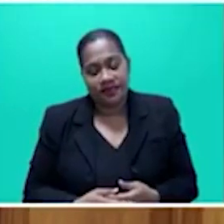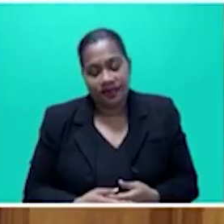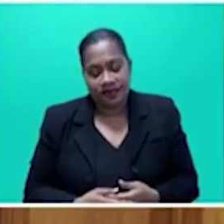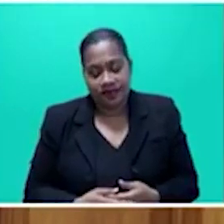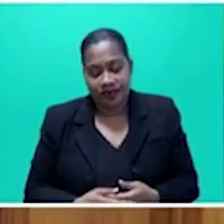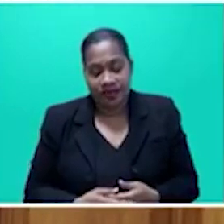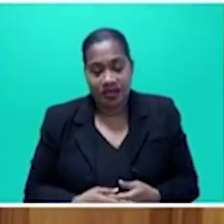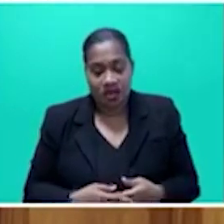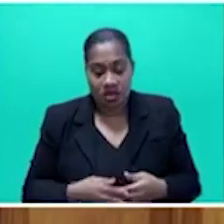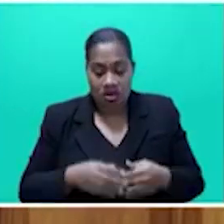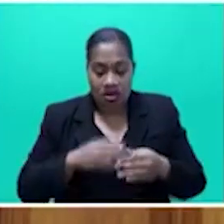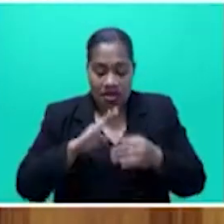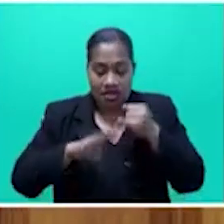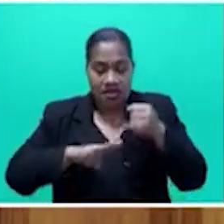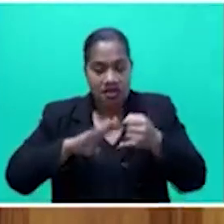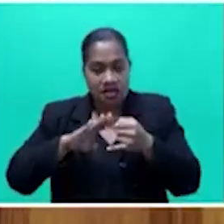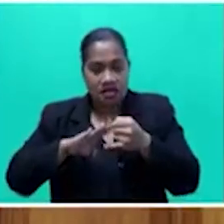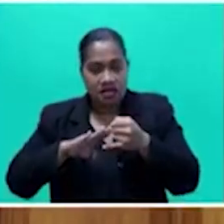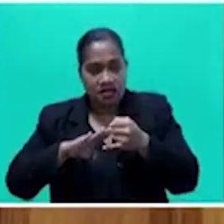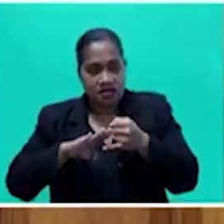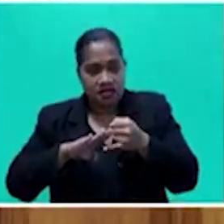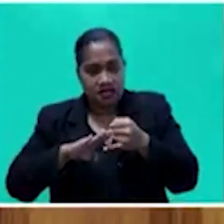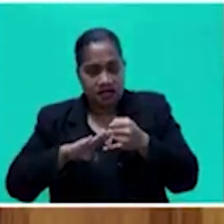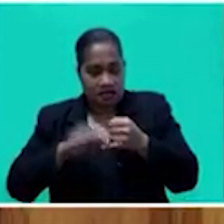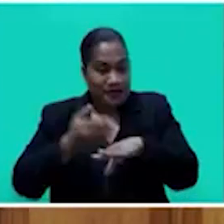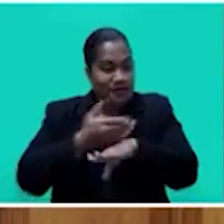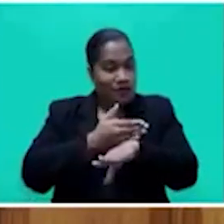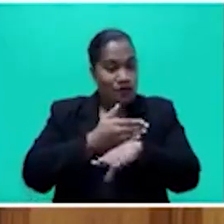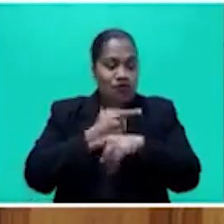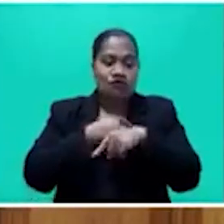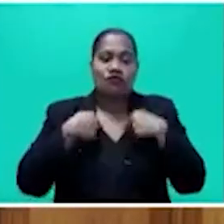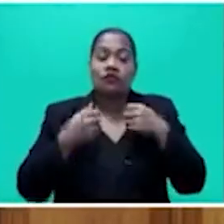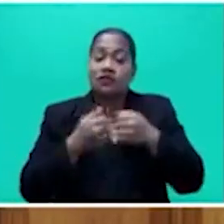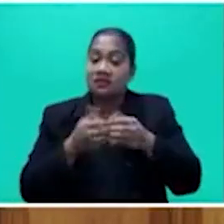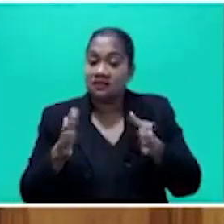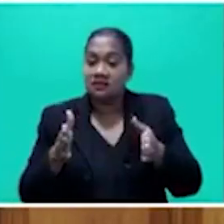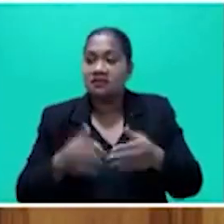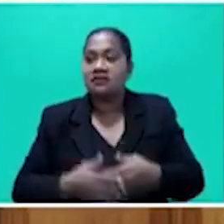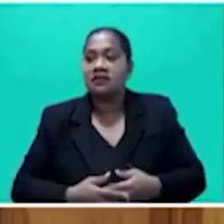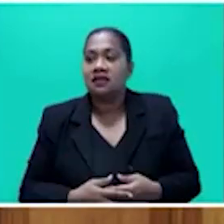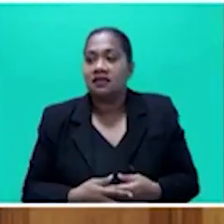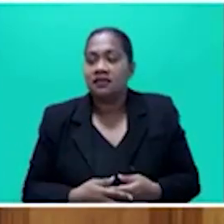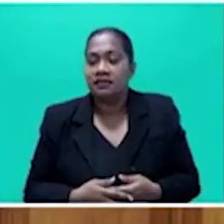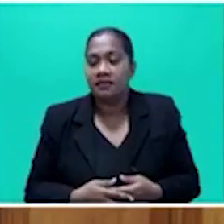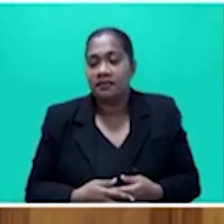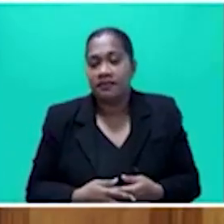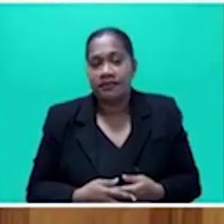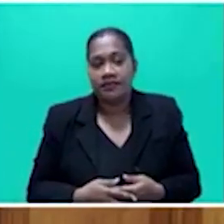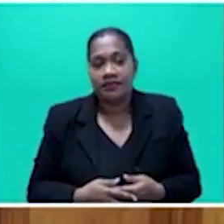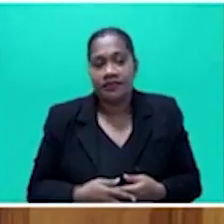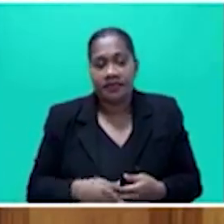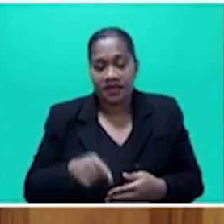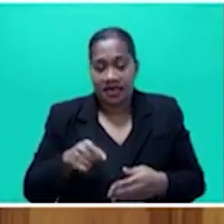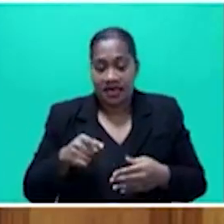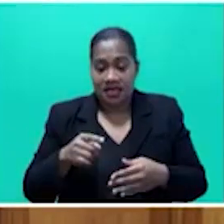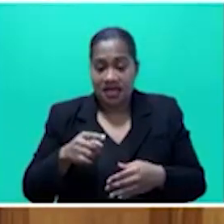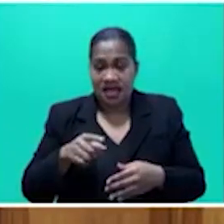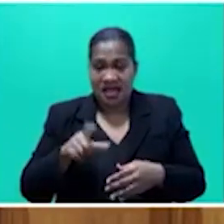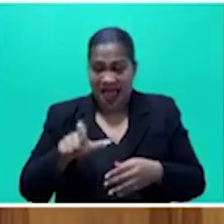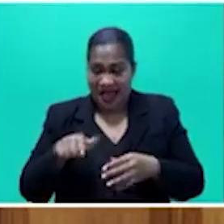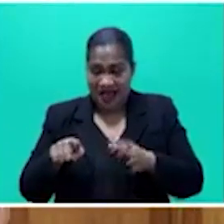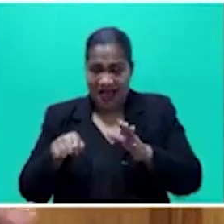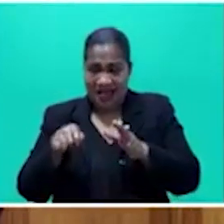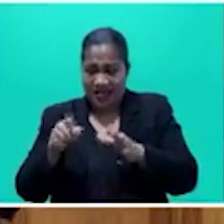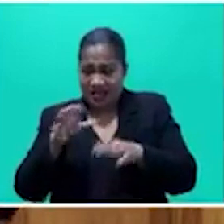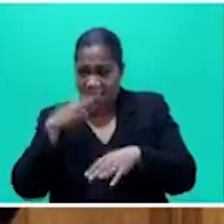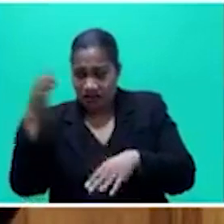the last week, just before we are going to start, this clerk at Singatoka Town Council said he also do an EIA.